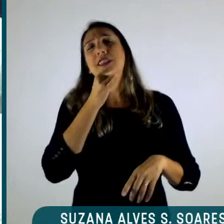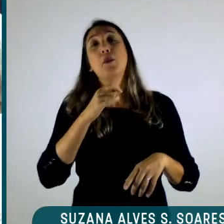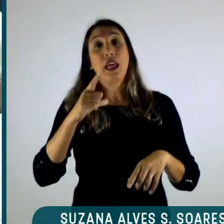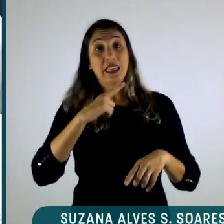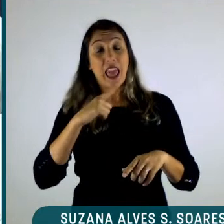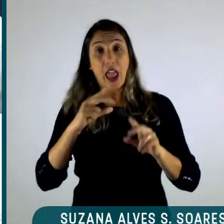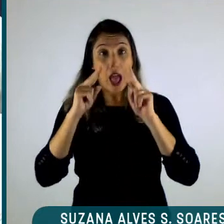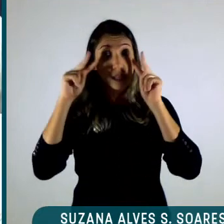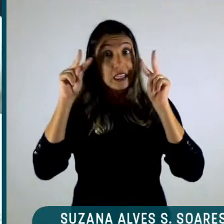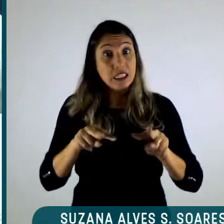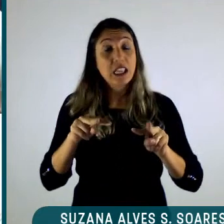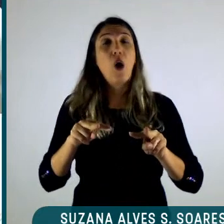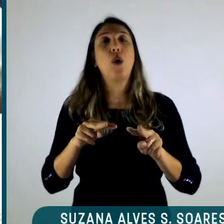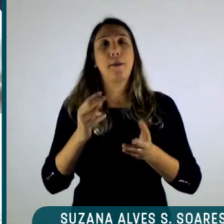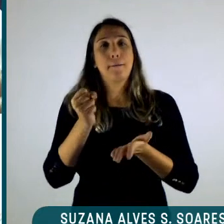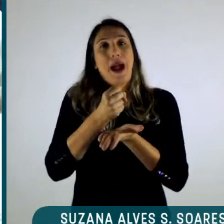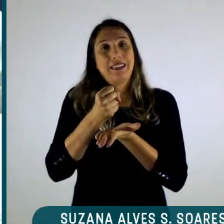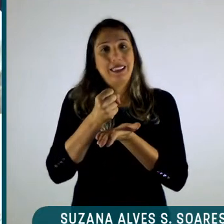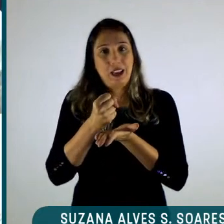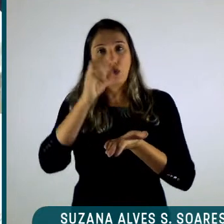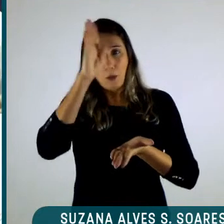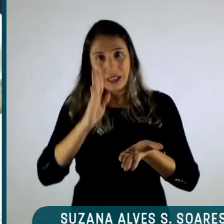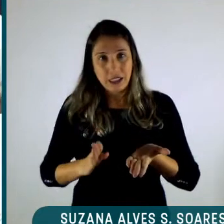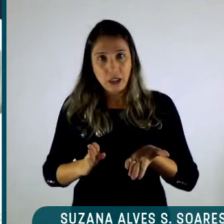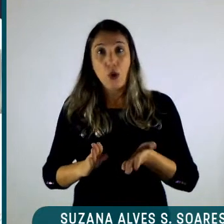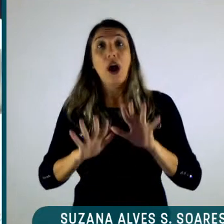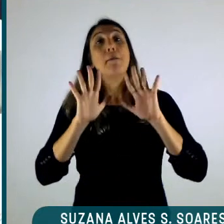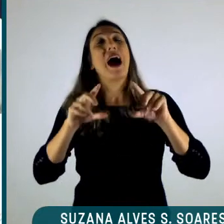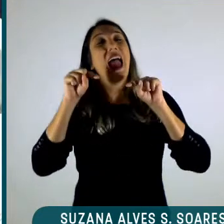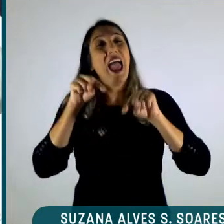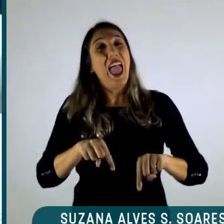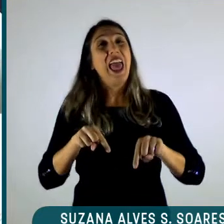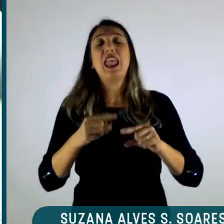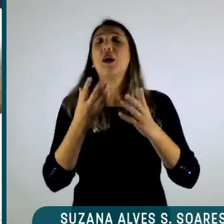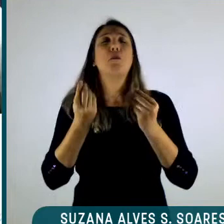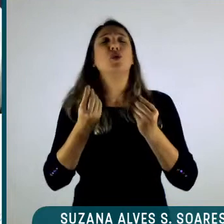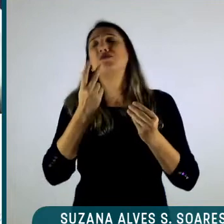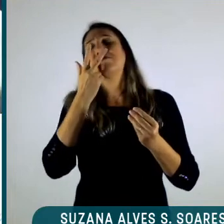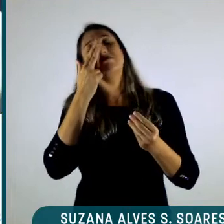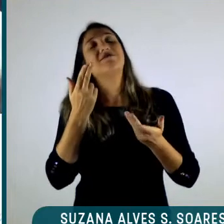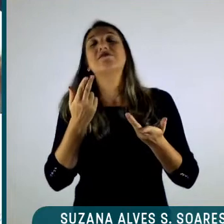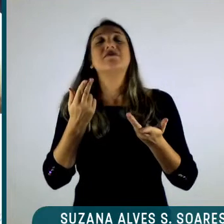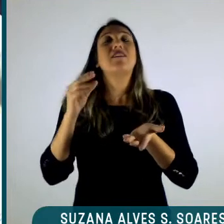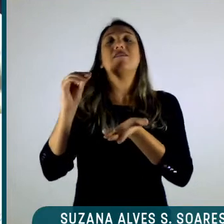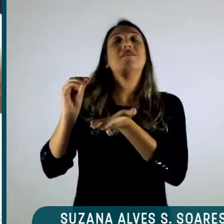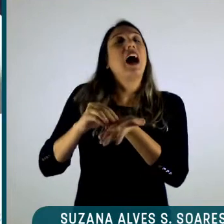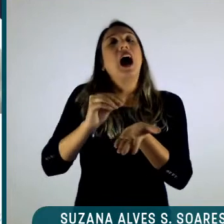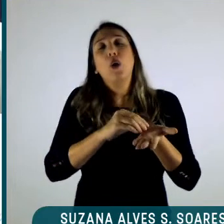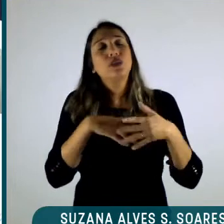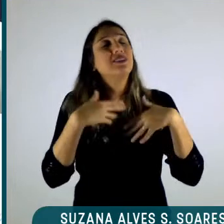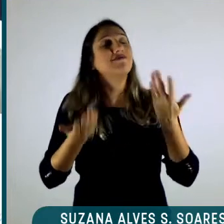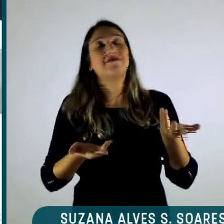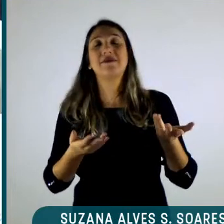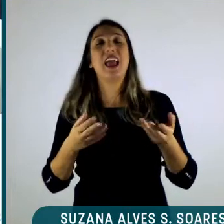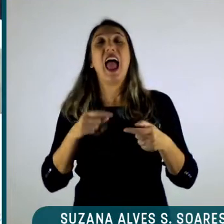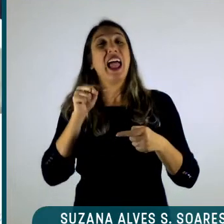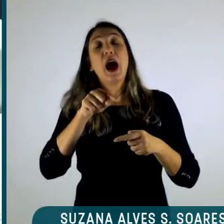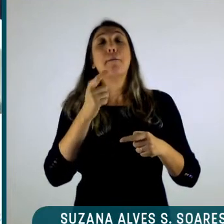we, for example, have this basic care in Brazil. Basic care is very